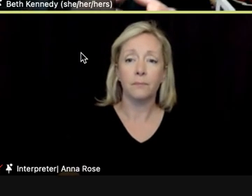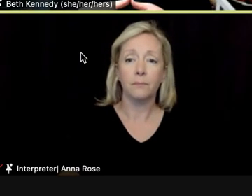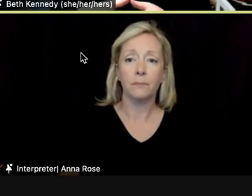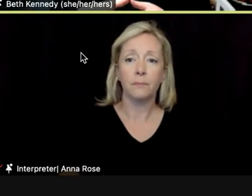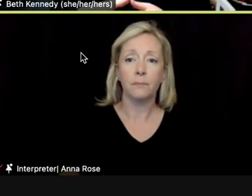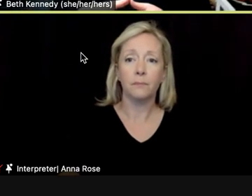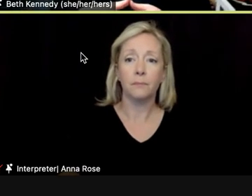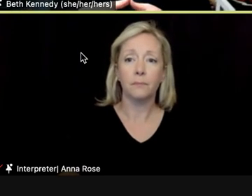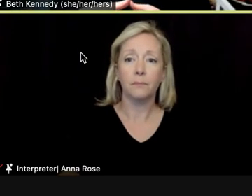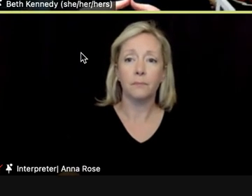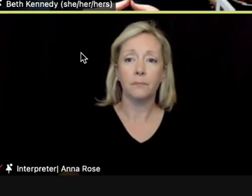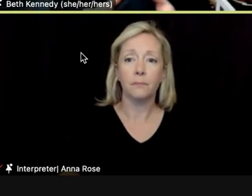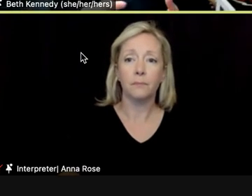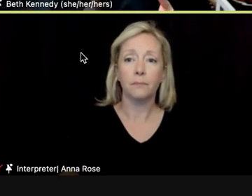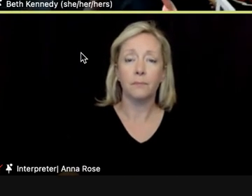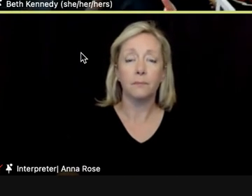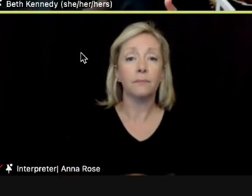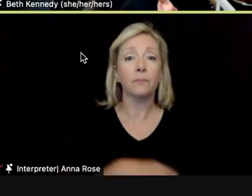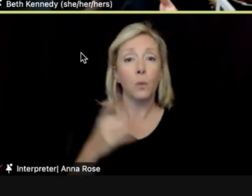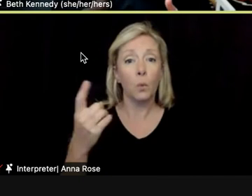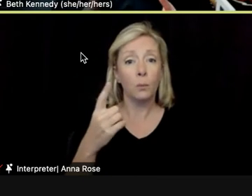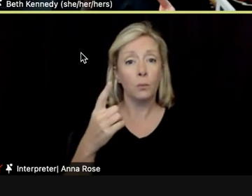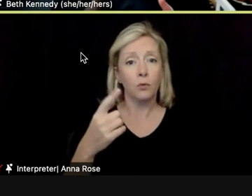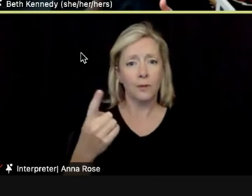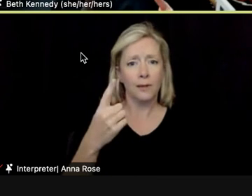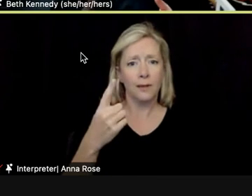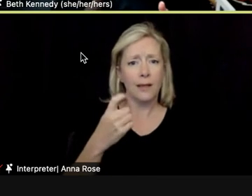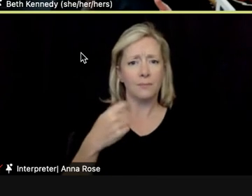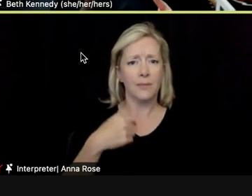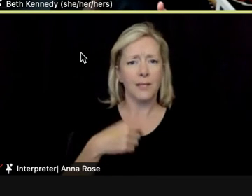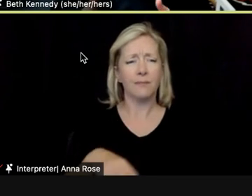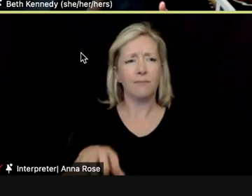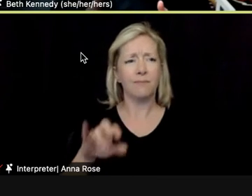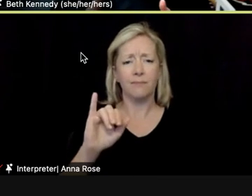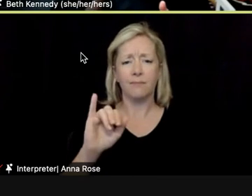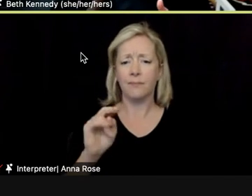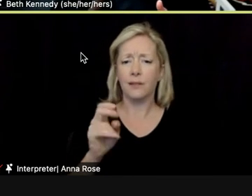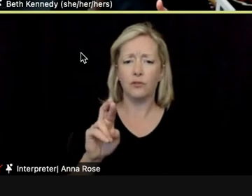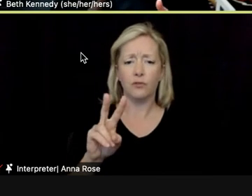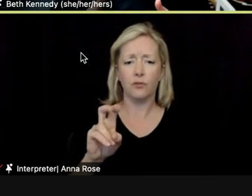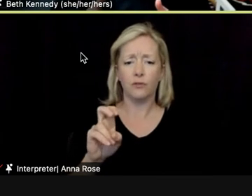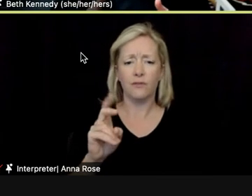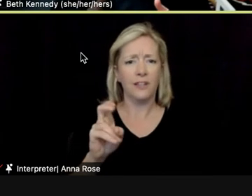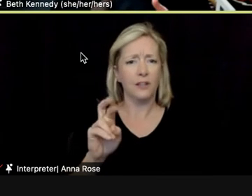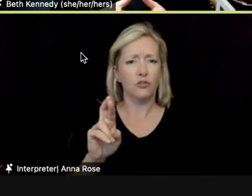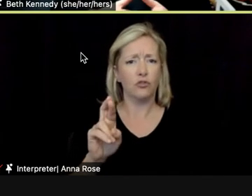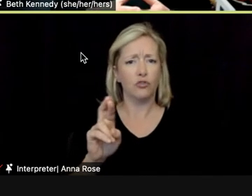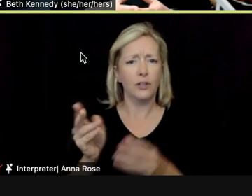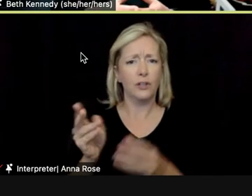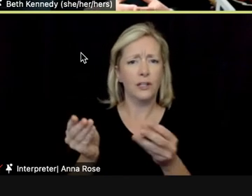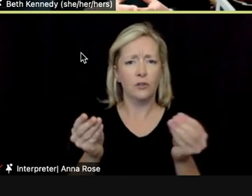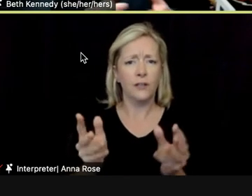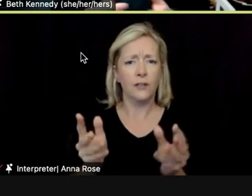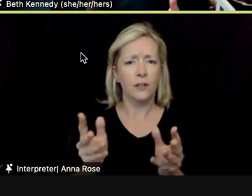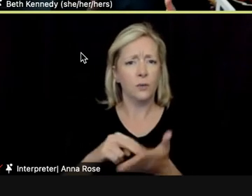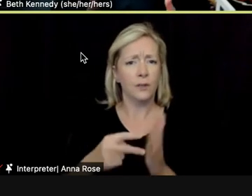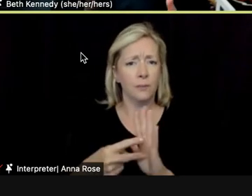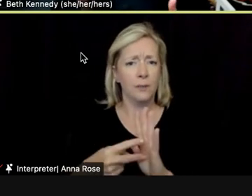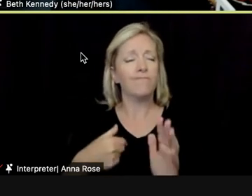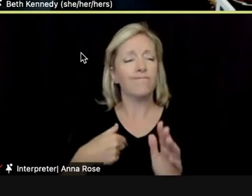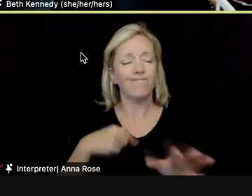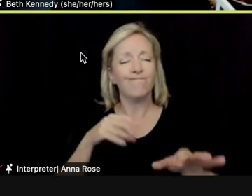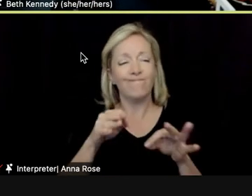start with this. I start to say, well, do you know Anne Sullivan and Helen Keller, that relationship? And most